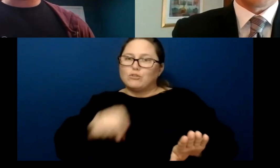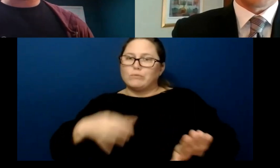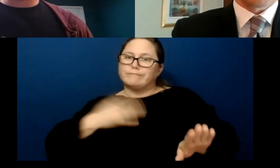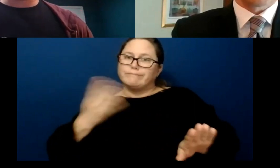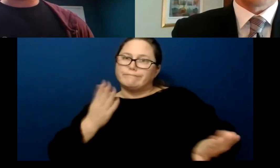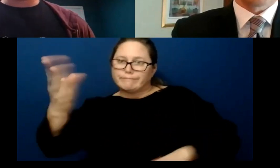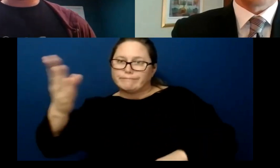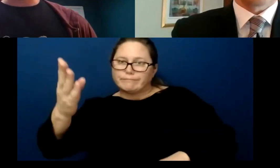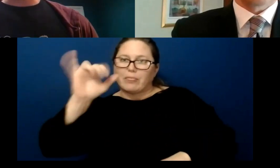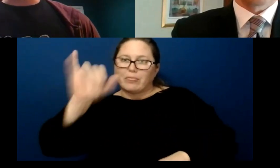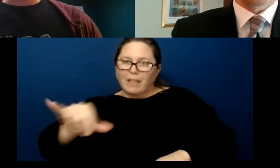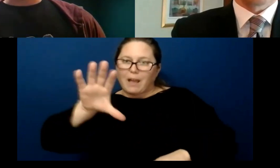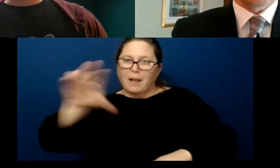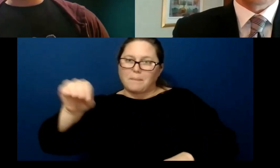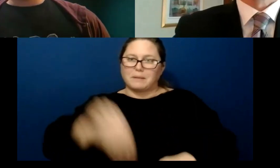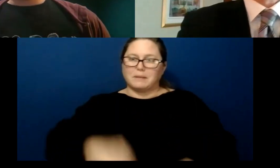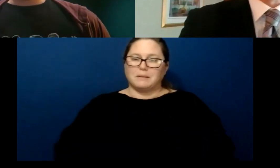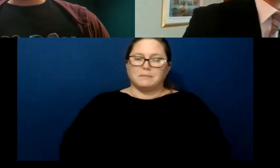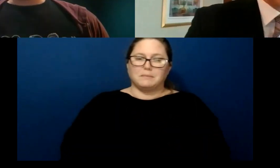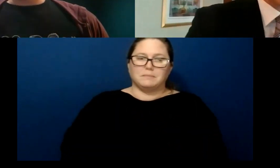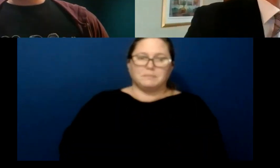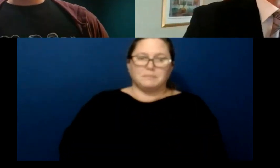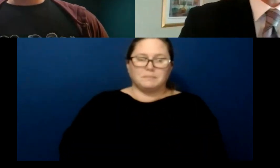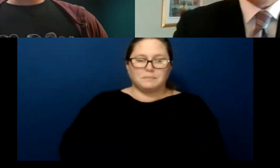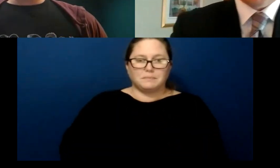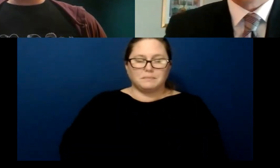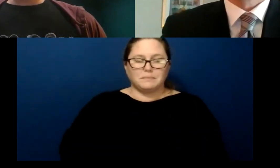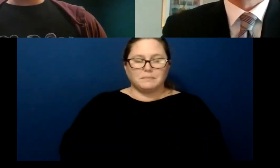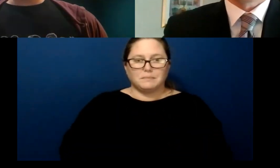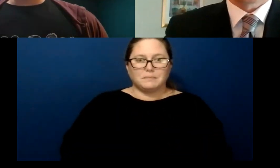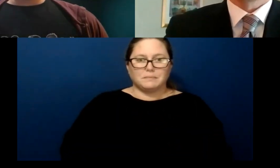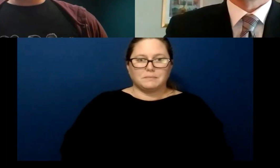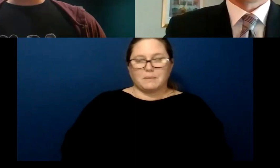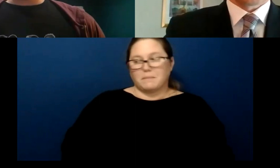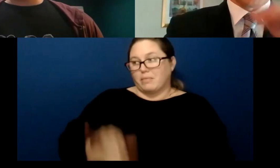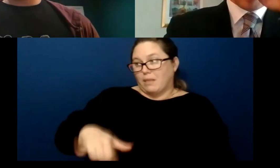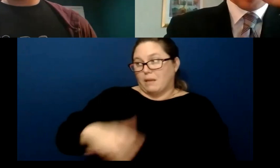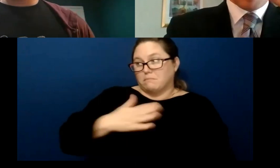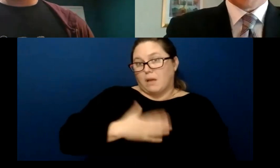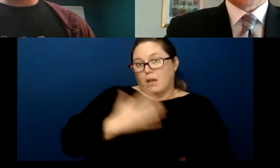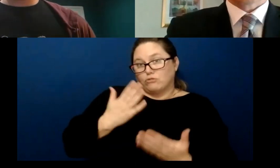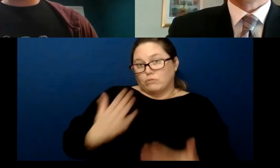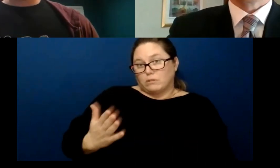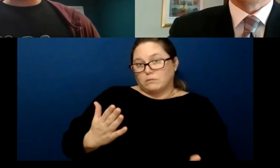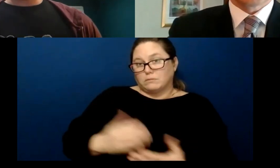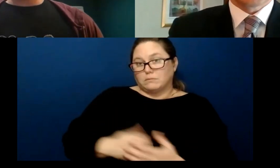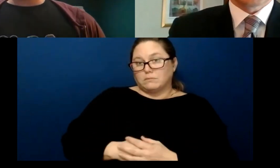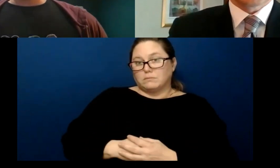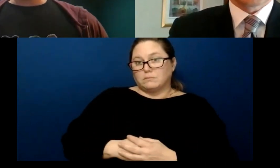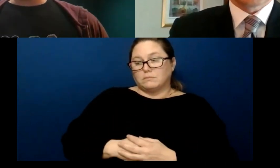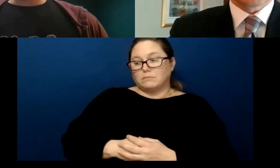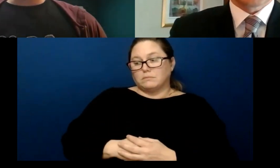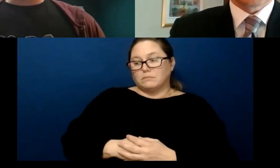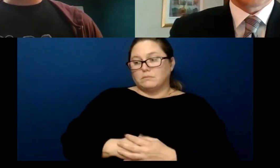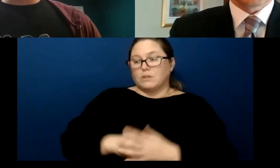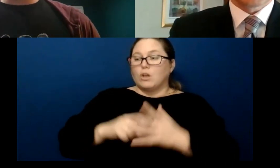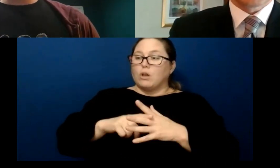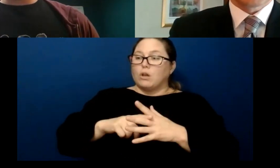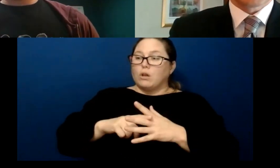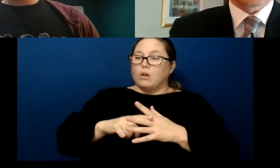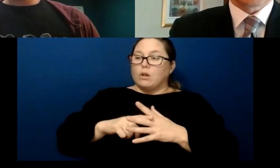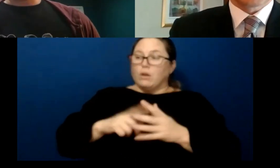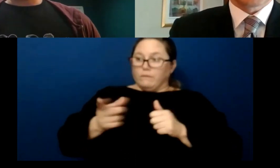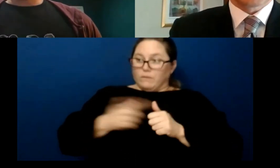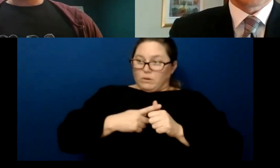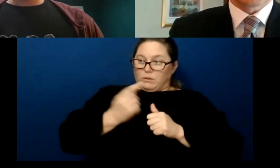you put into finding a new job. So that's what I would say. It's maybe start with the games that you know that aren't